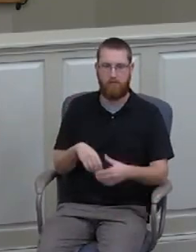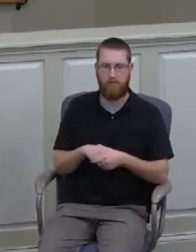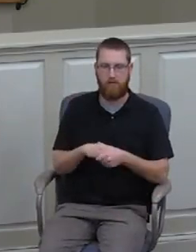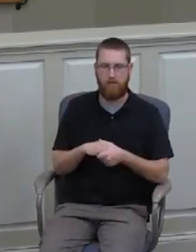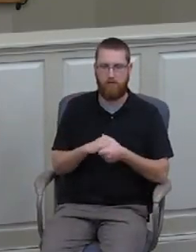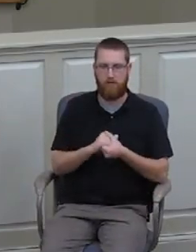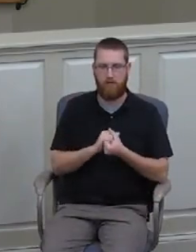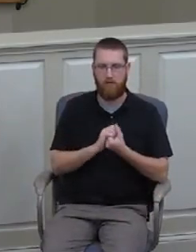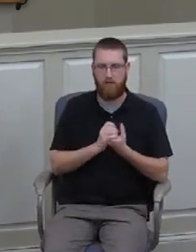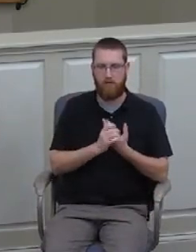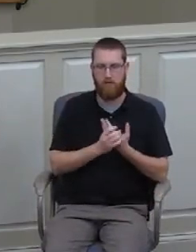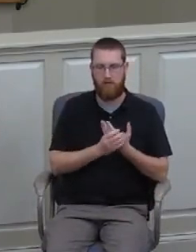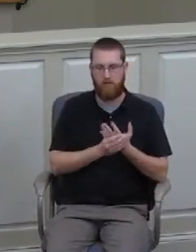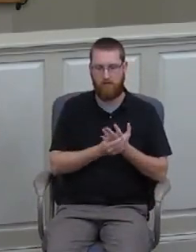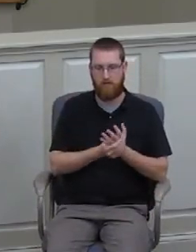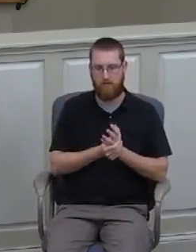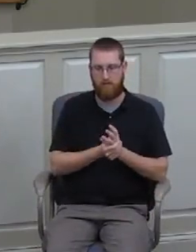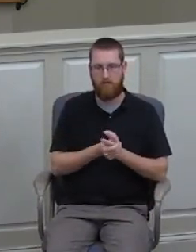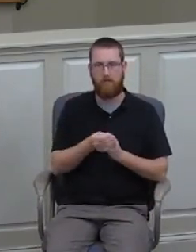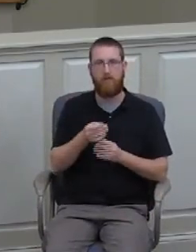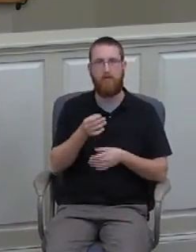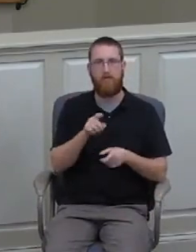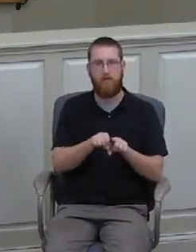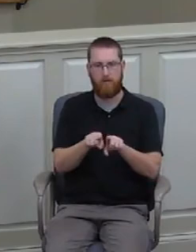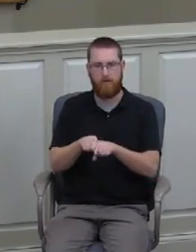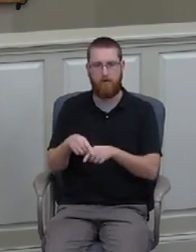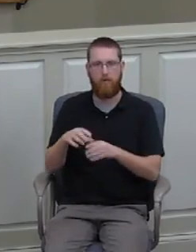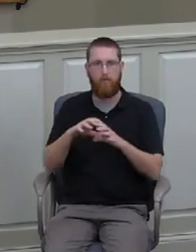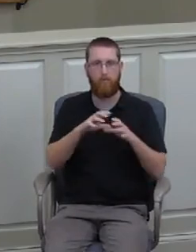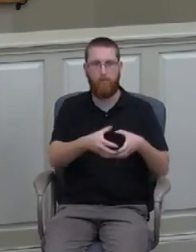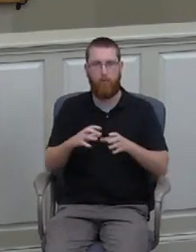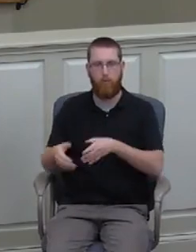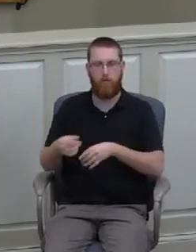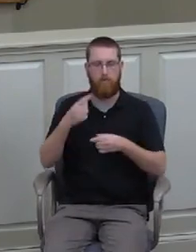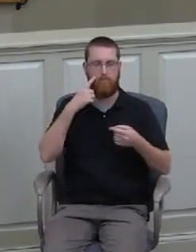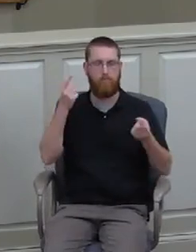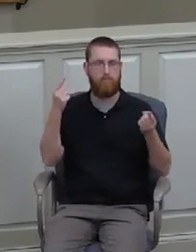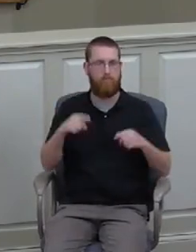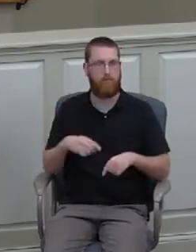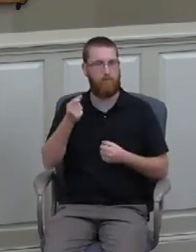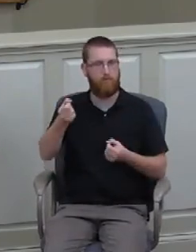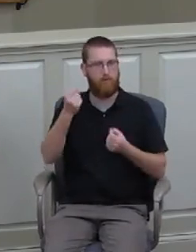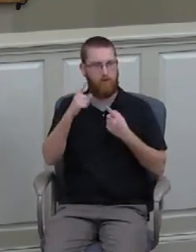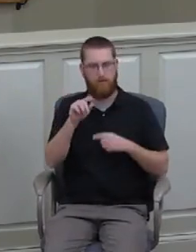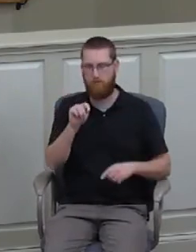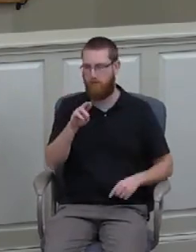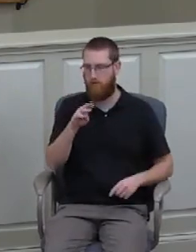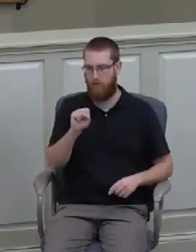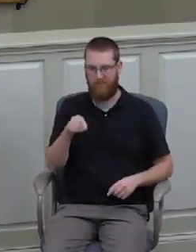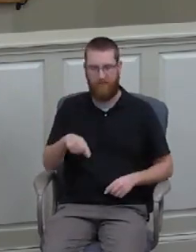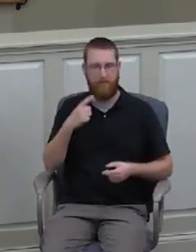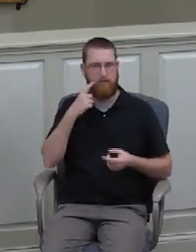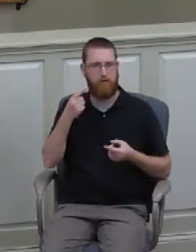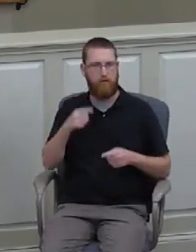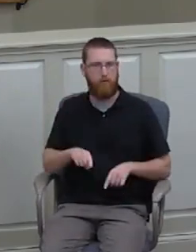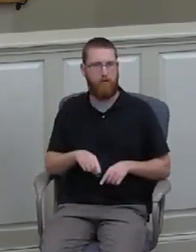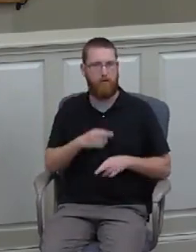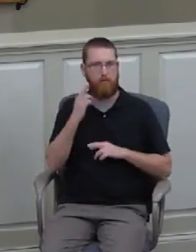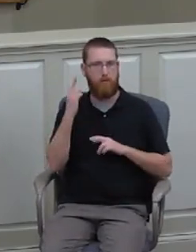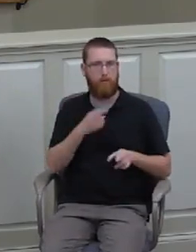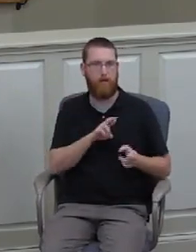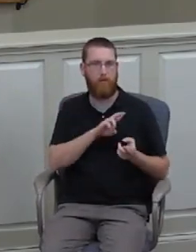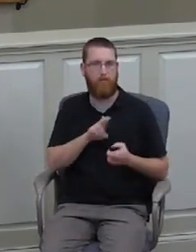work for me. Thank you. Whereas the parties agree that there must be a mutual understanding of the terms of this agreement, respect for